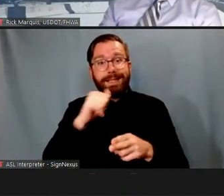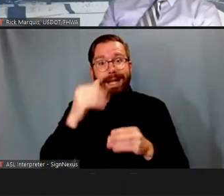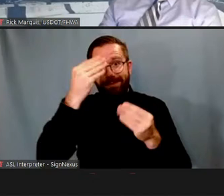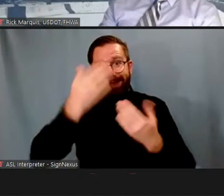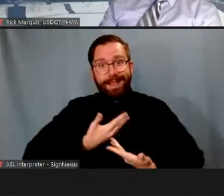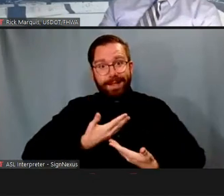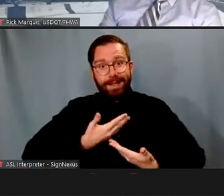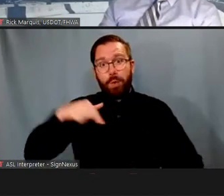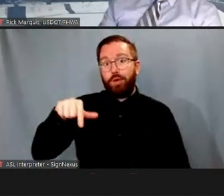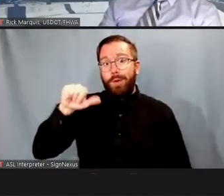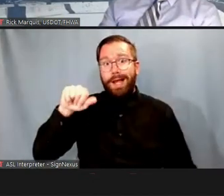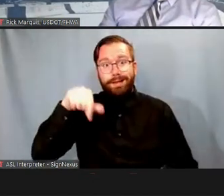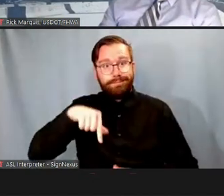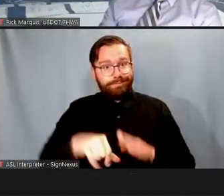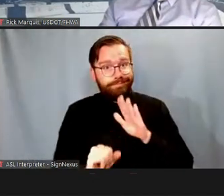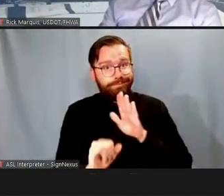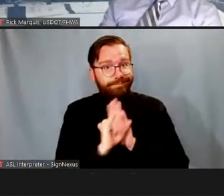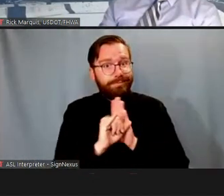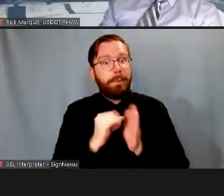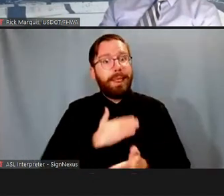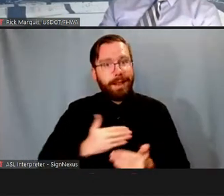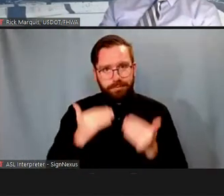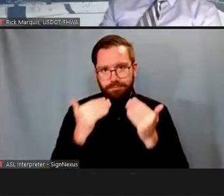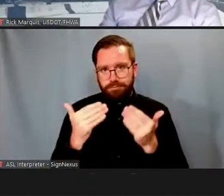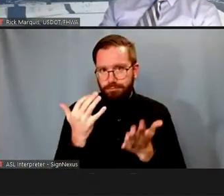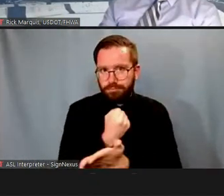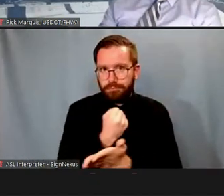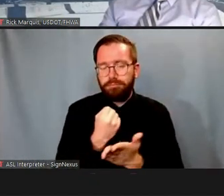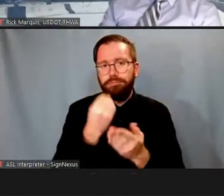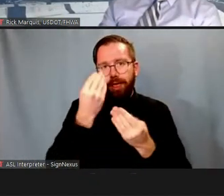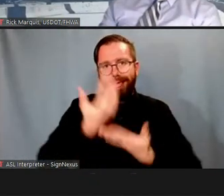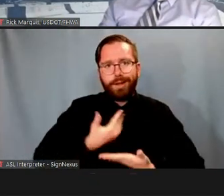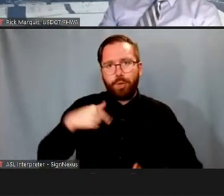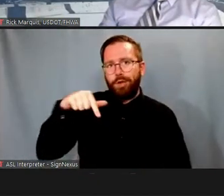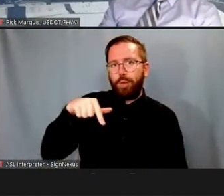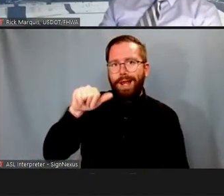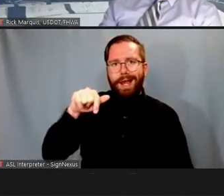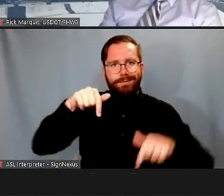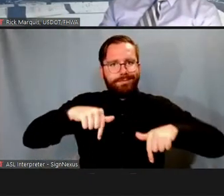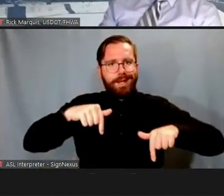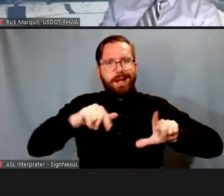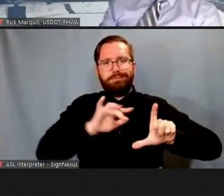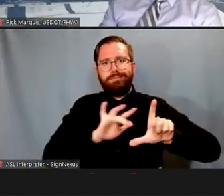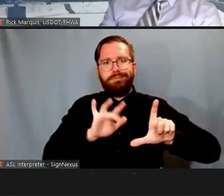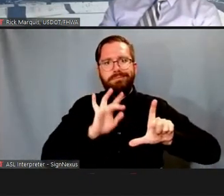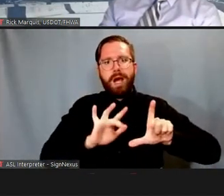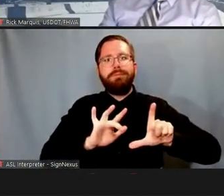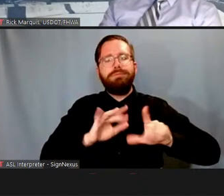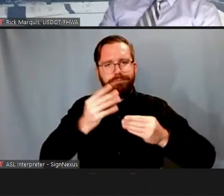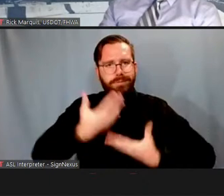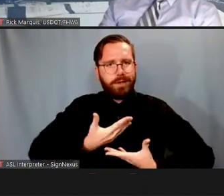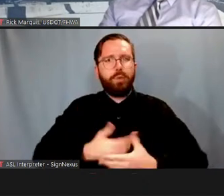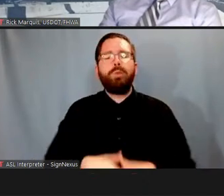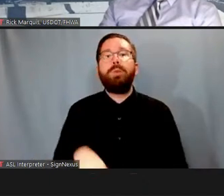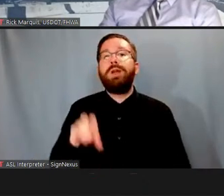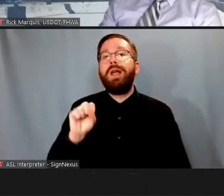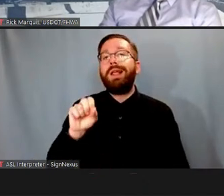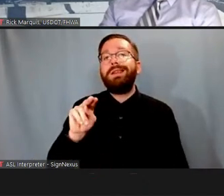the q a function please do let us know in the q a function sandra flores